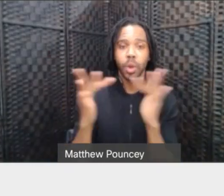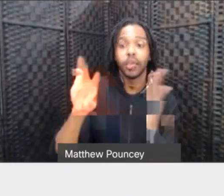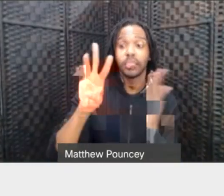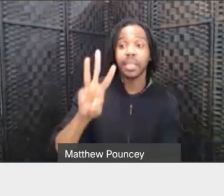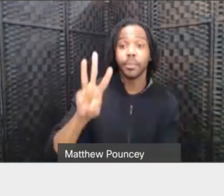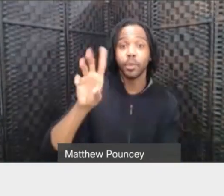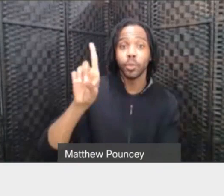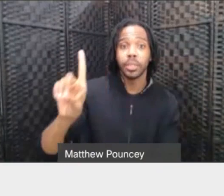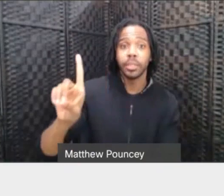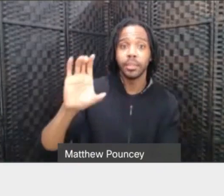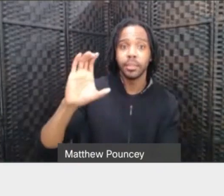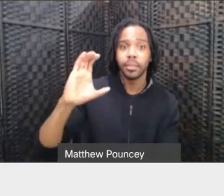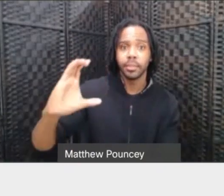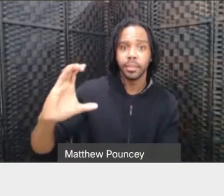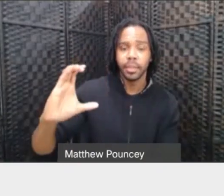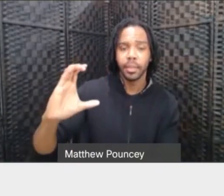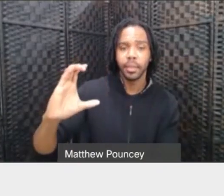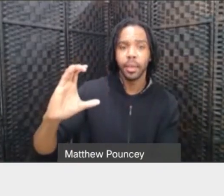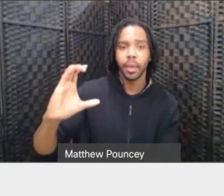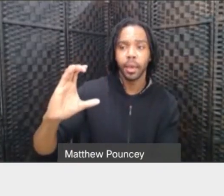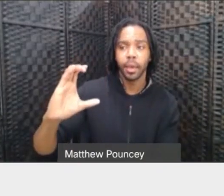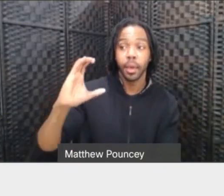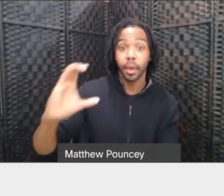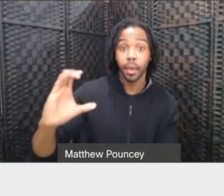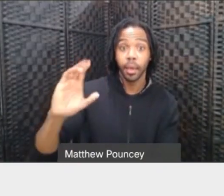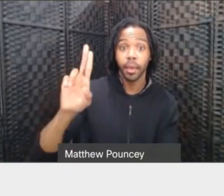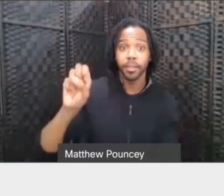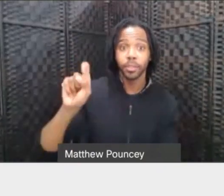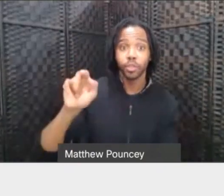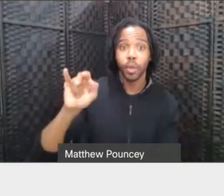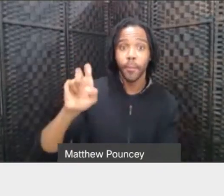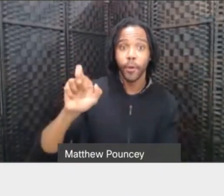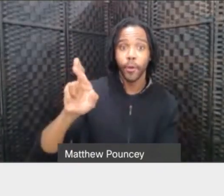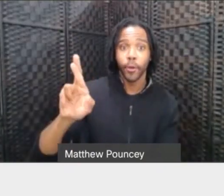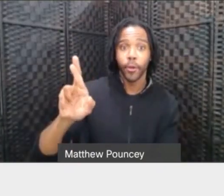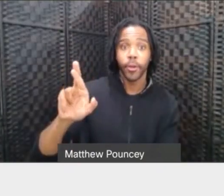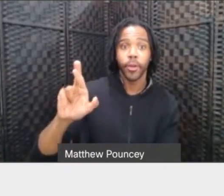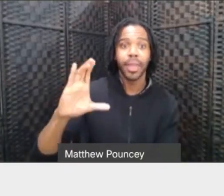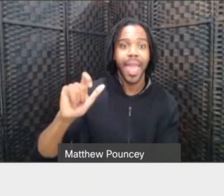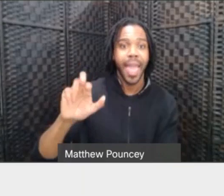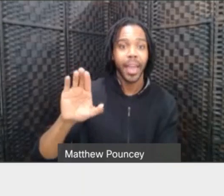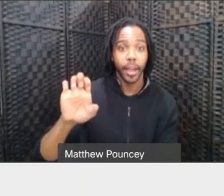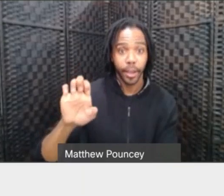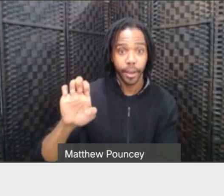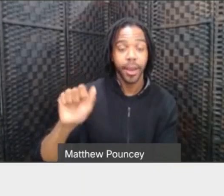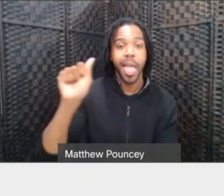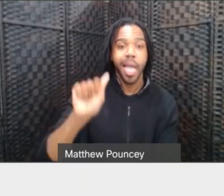WDC Customer Care at SANDATA,